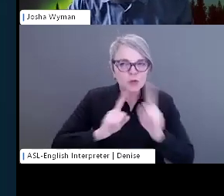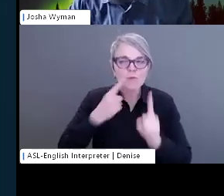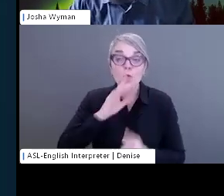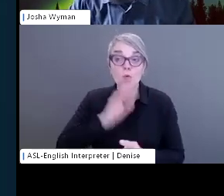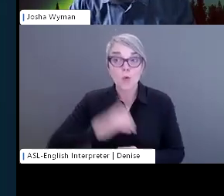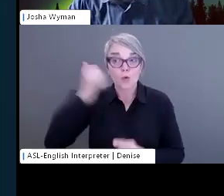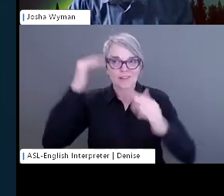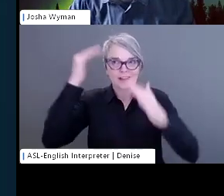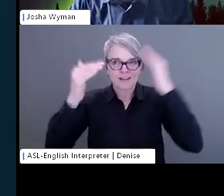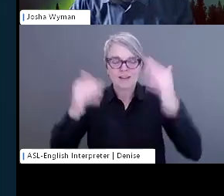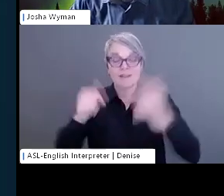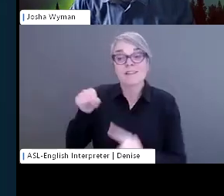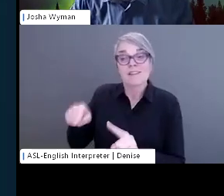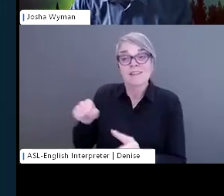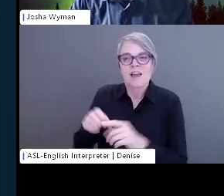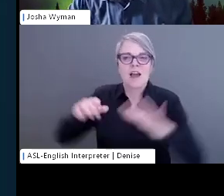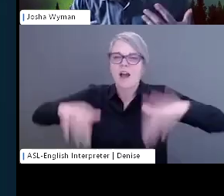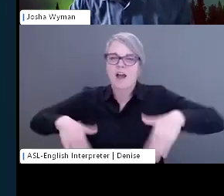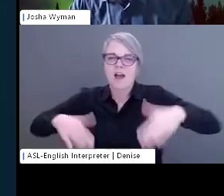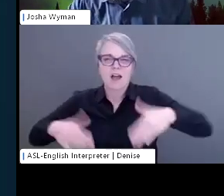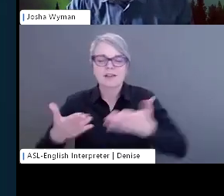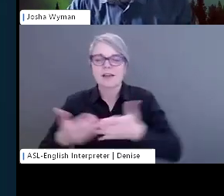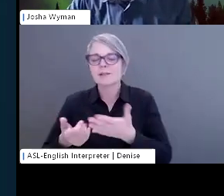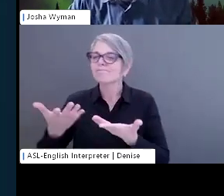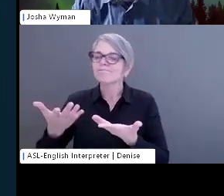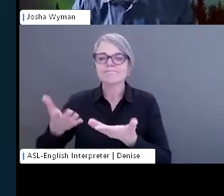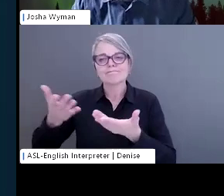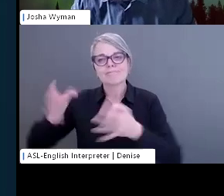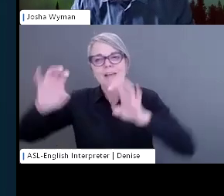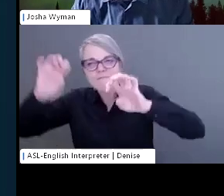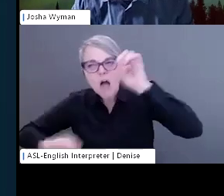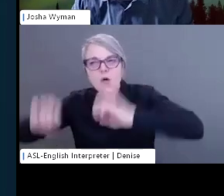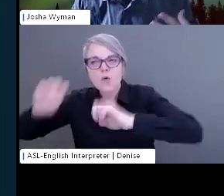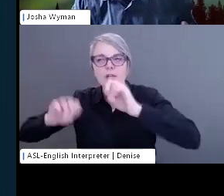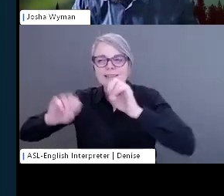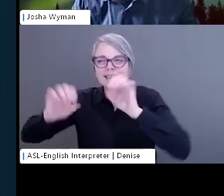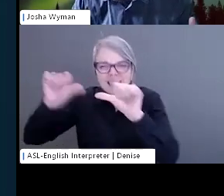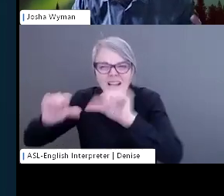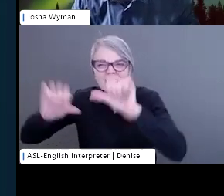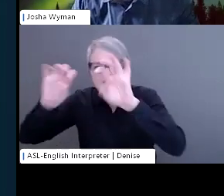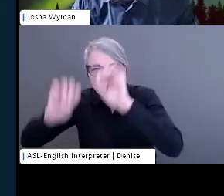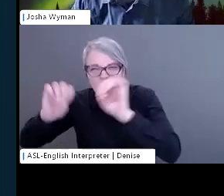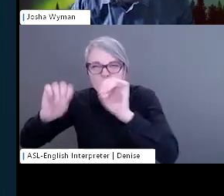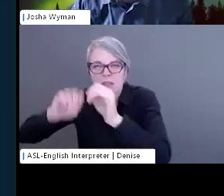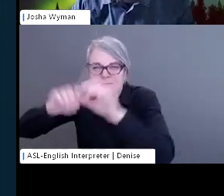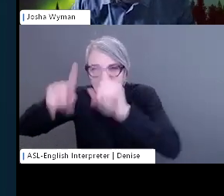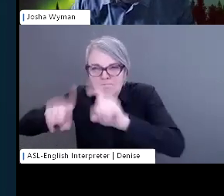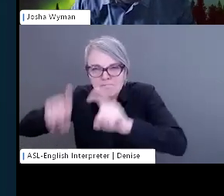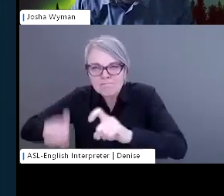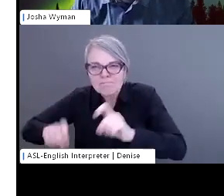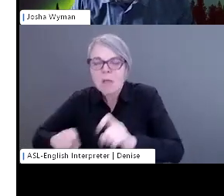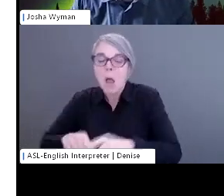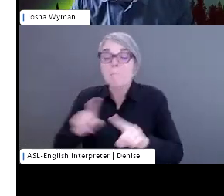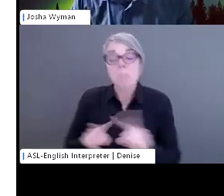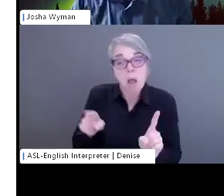in a scientific context to determine their effectiveness, but I have read through them and they are quite helpful. So if you want these resources, please feel free to reach